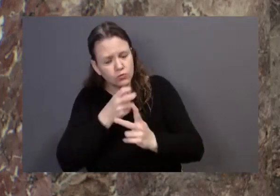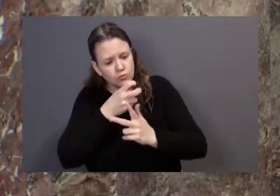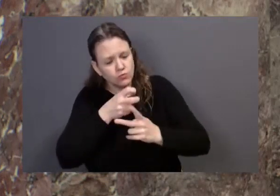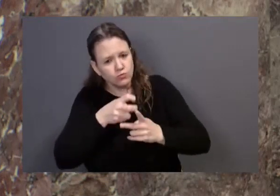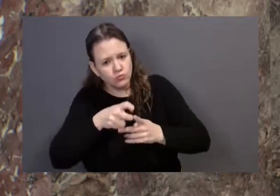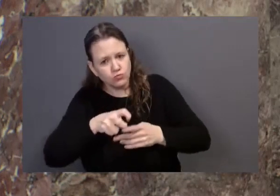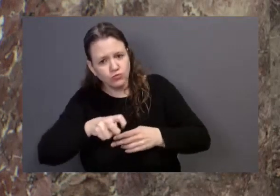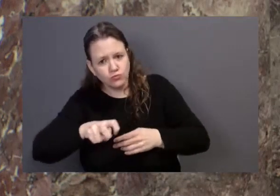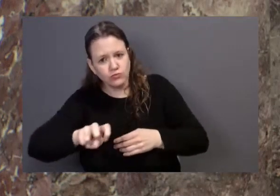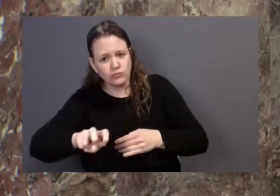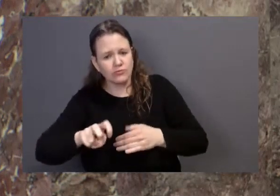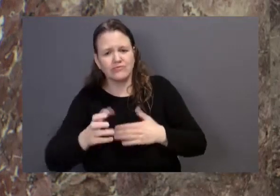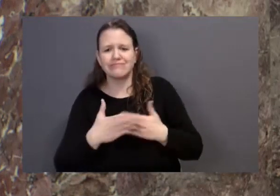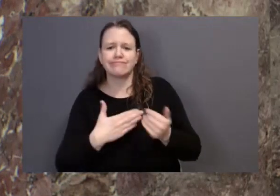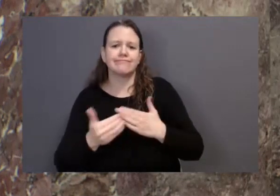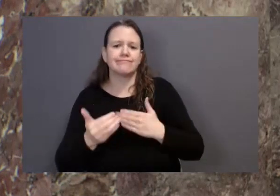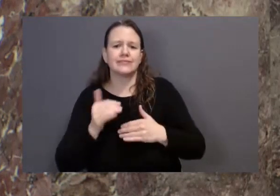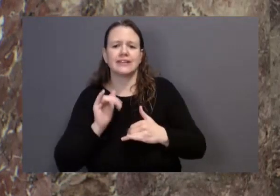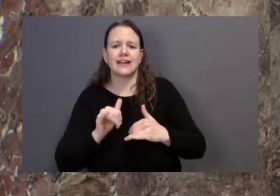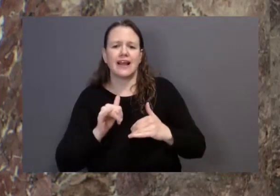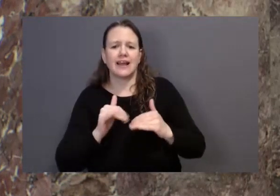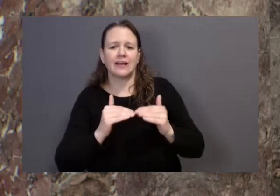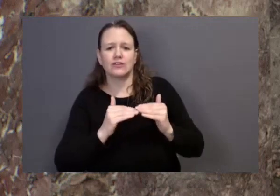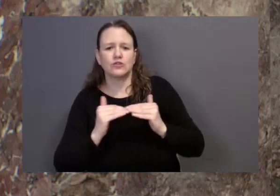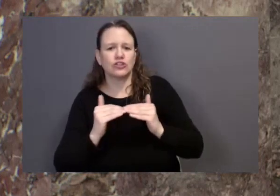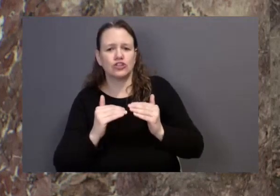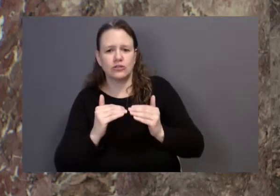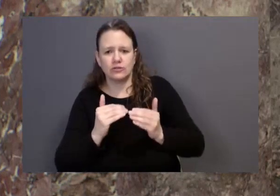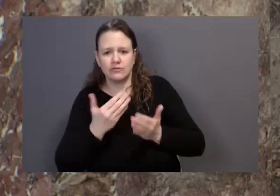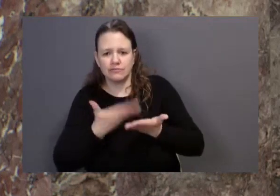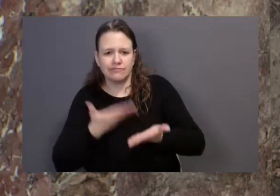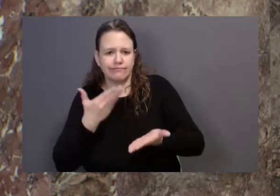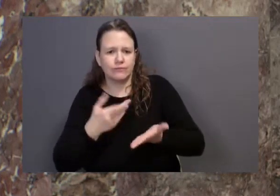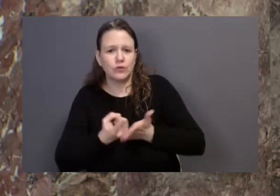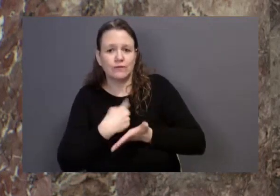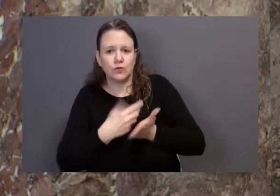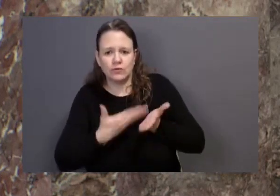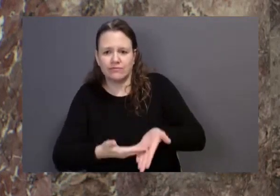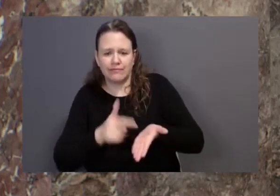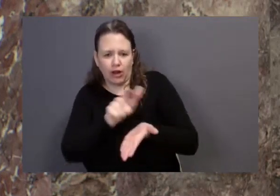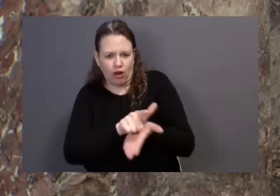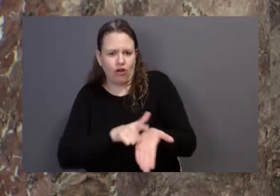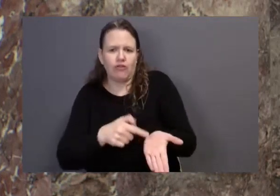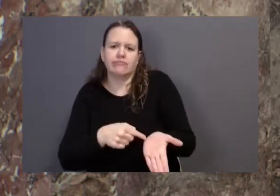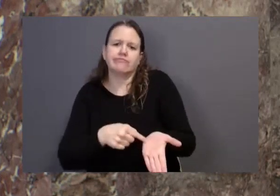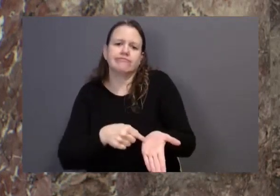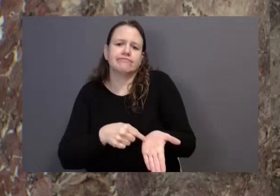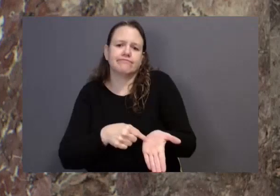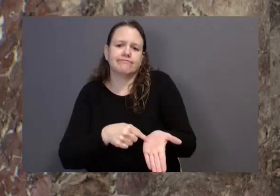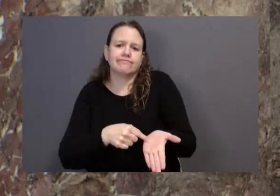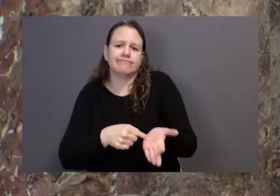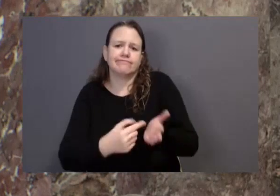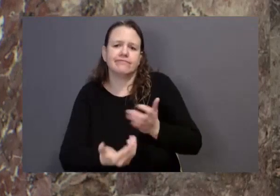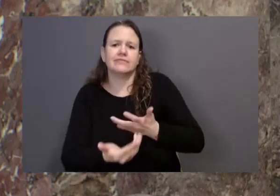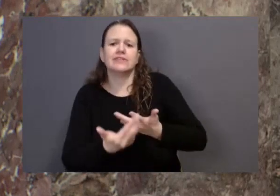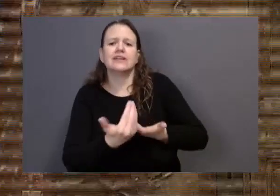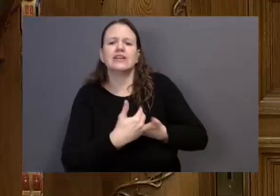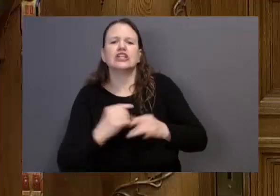because the law of the land and the law of the province of British Columbia is that Surrey will be policed by the Surrey Police Service.